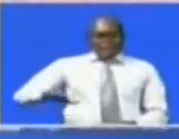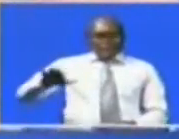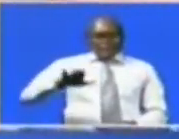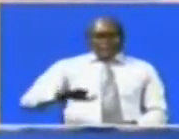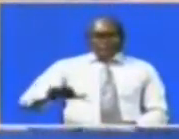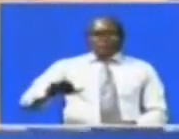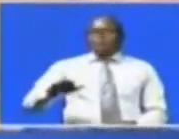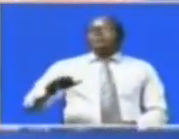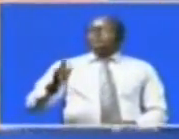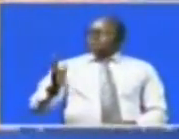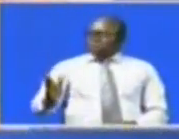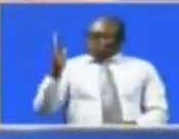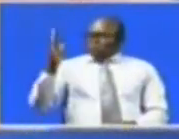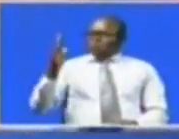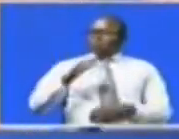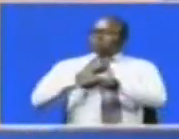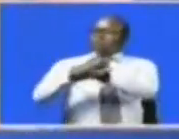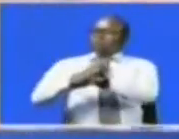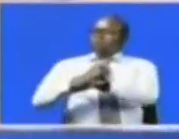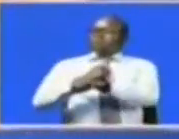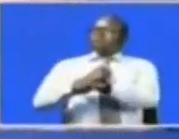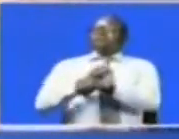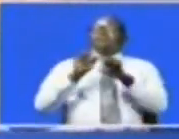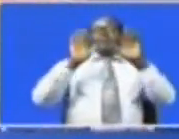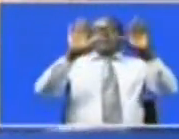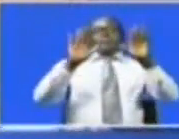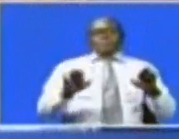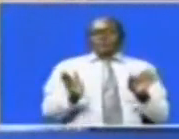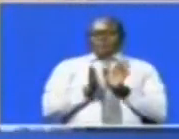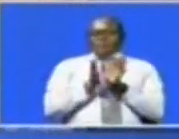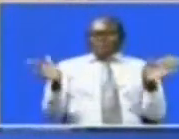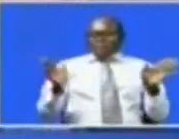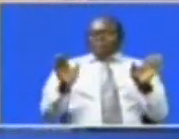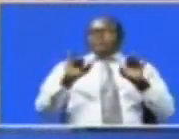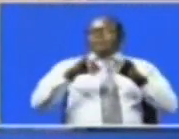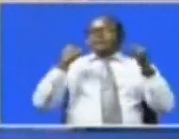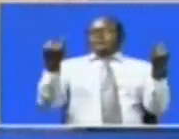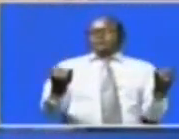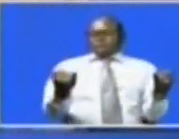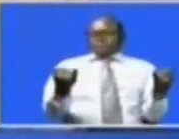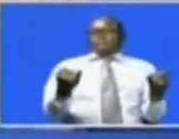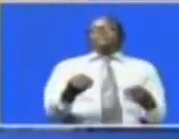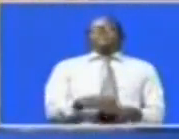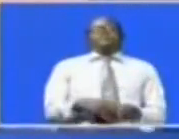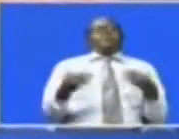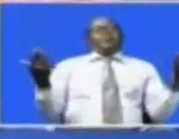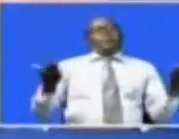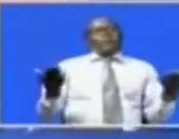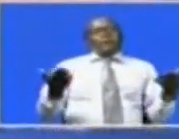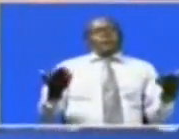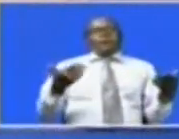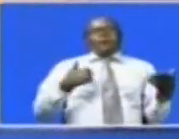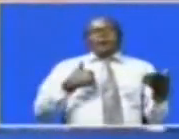is for the guards who are going to guard key strategic public installations, where there